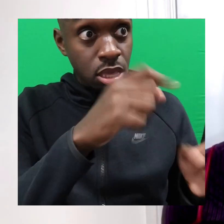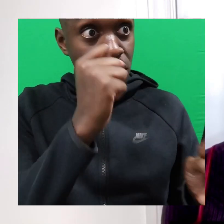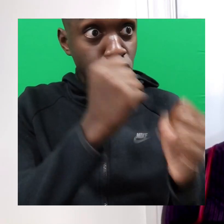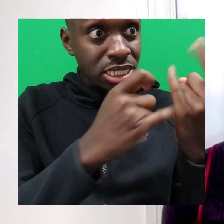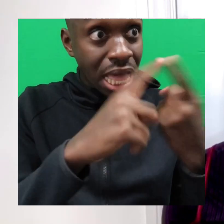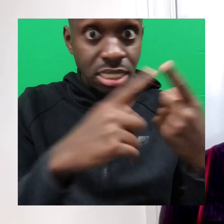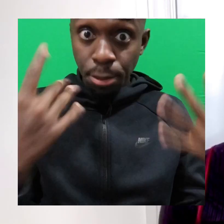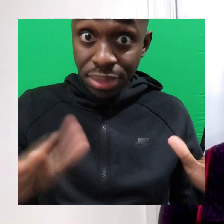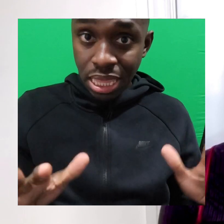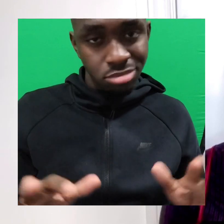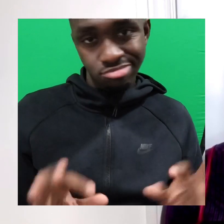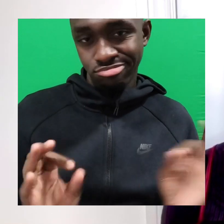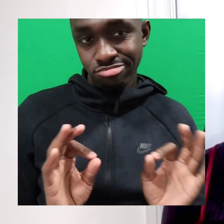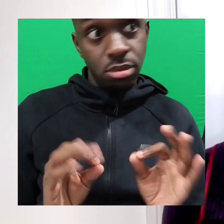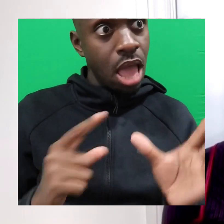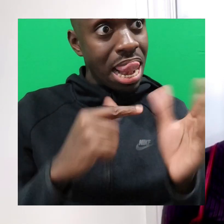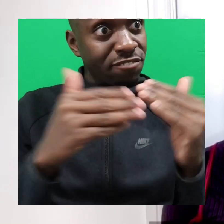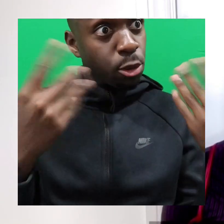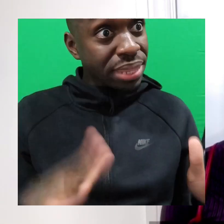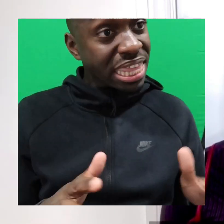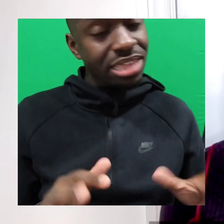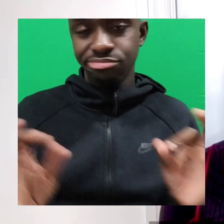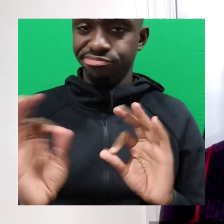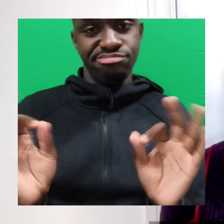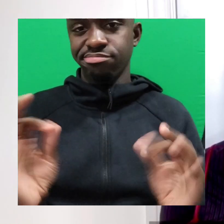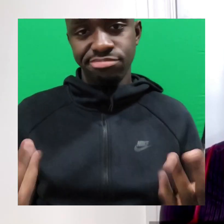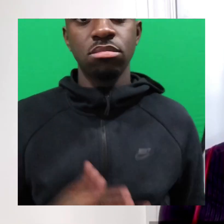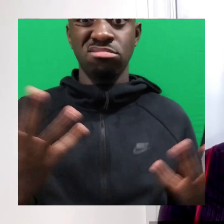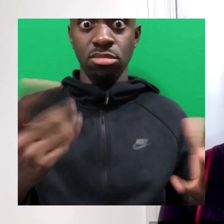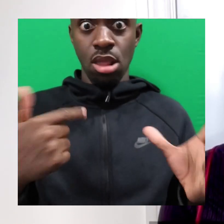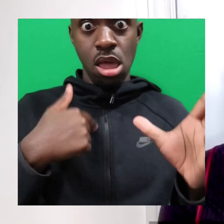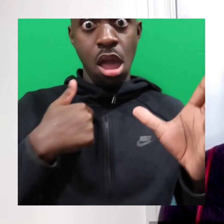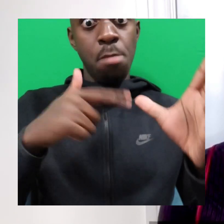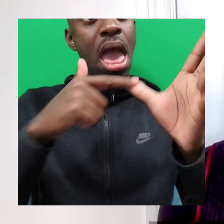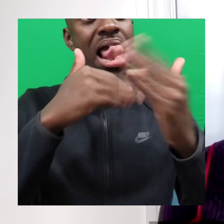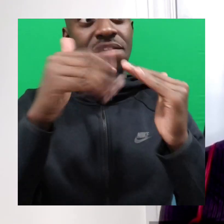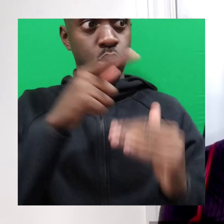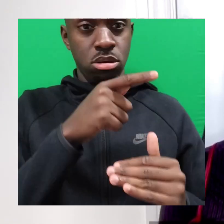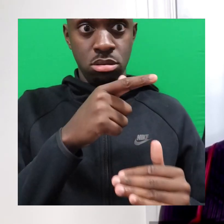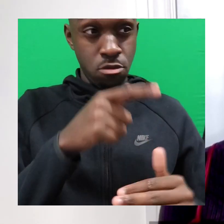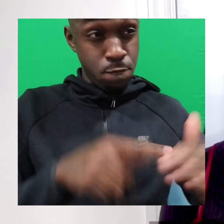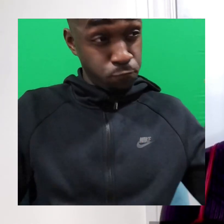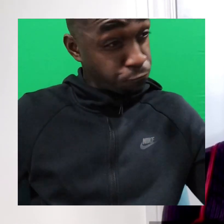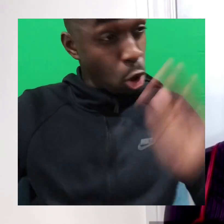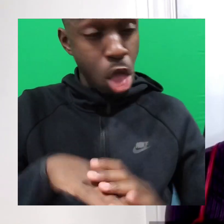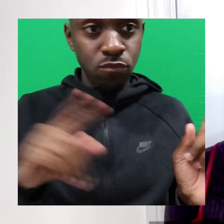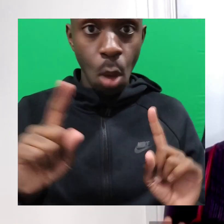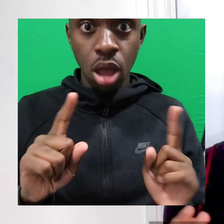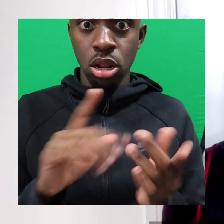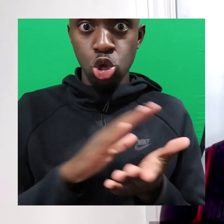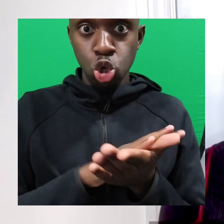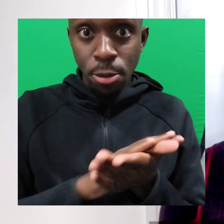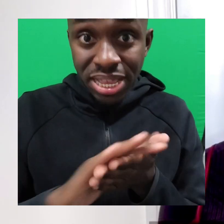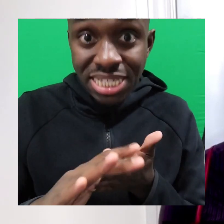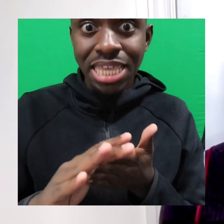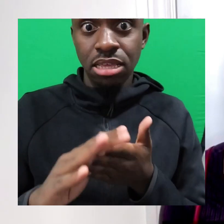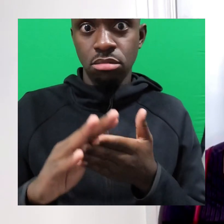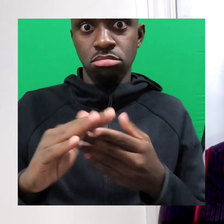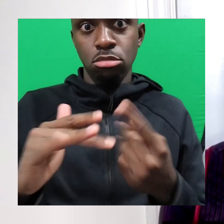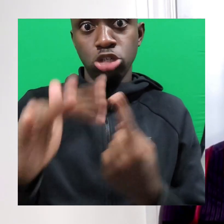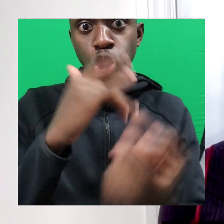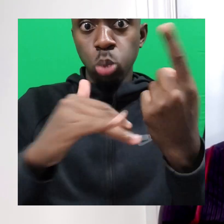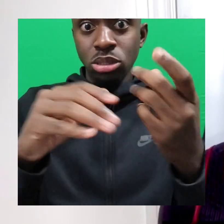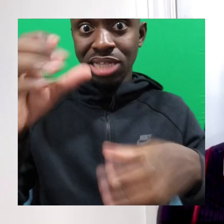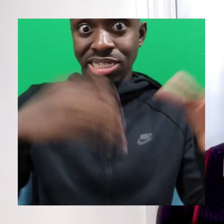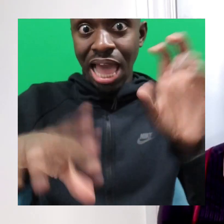humanities, social sciences subjects. So yeah, like there's so many ways to get in. As long as you're determined and